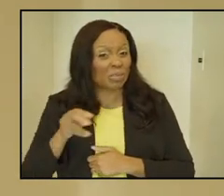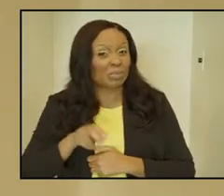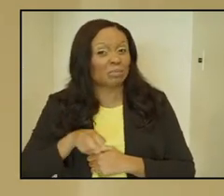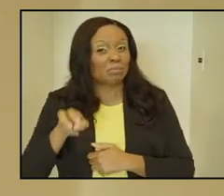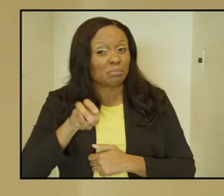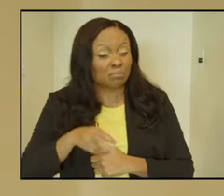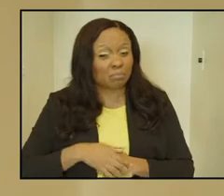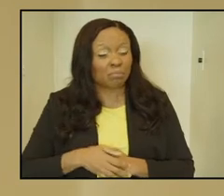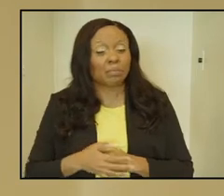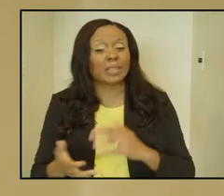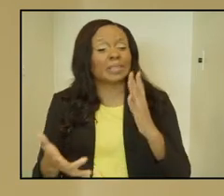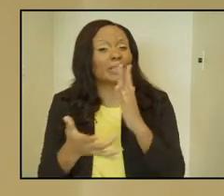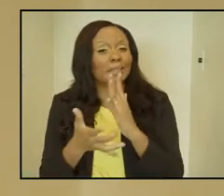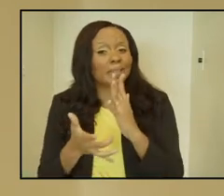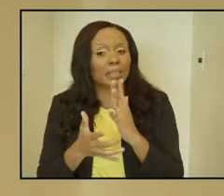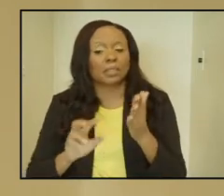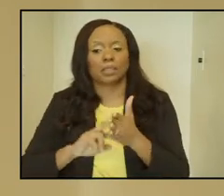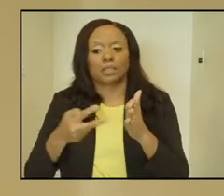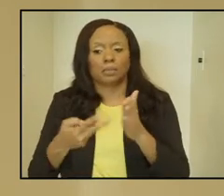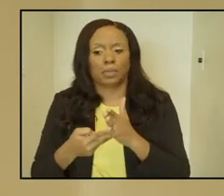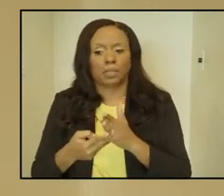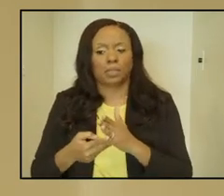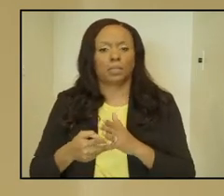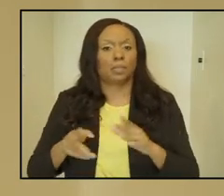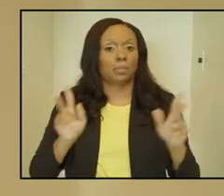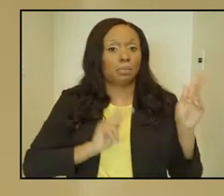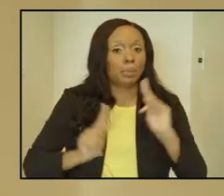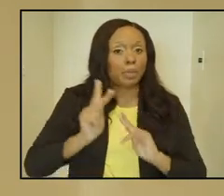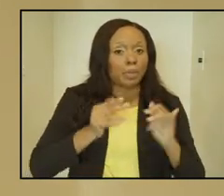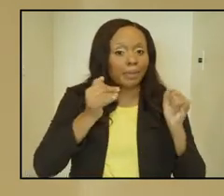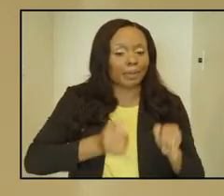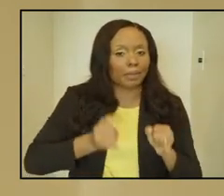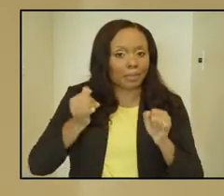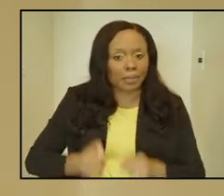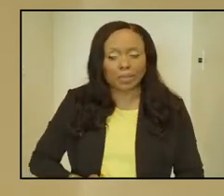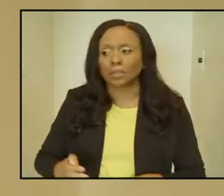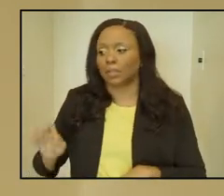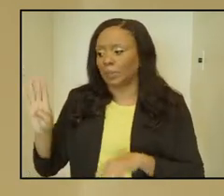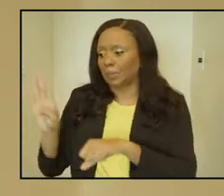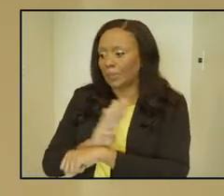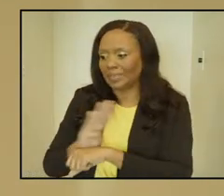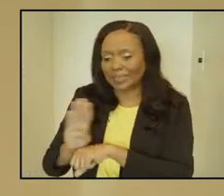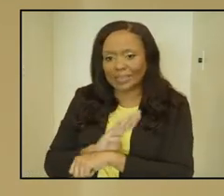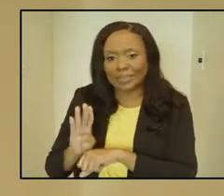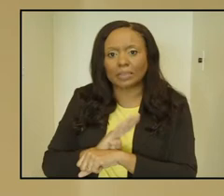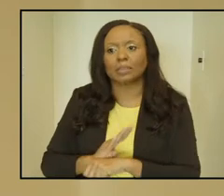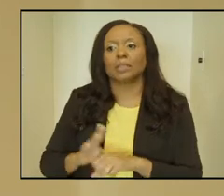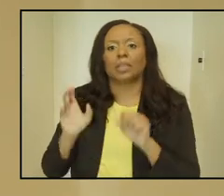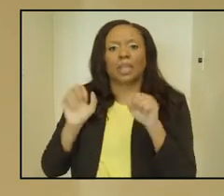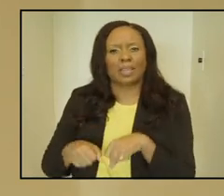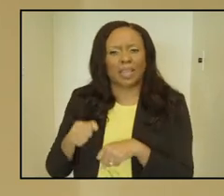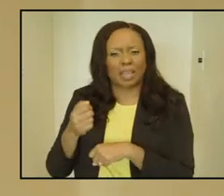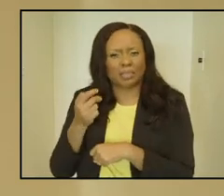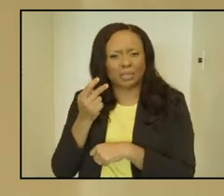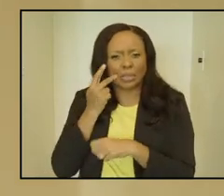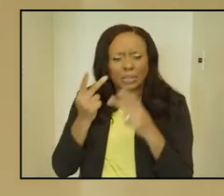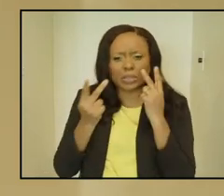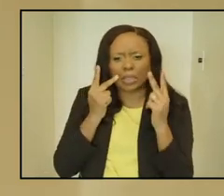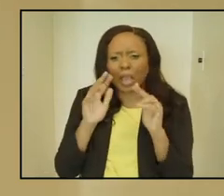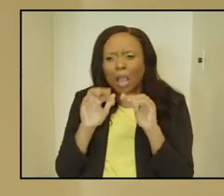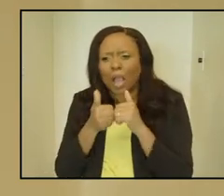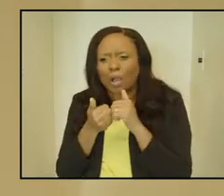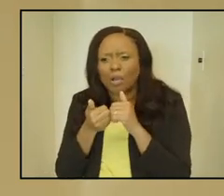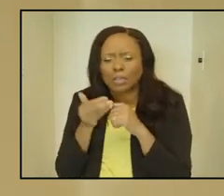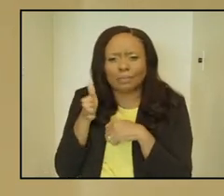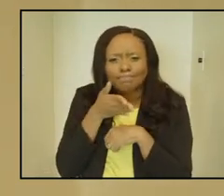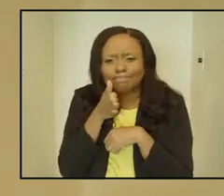which investors and businesses, both domestic and external, will be able to navigate their way through the relevant business